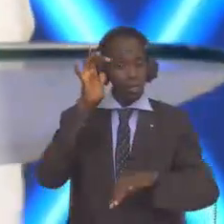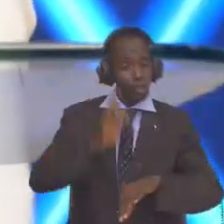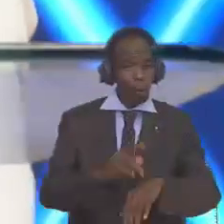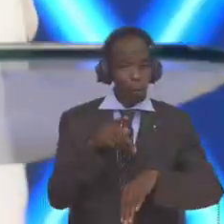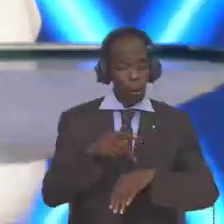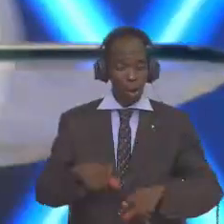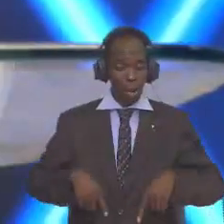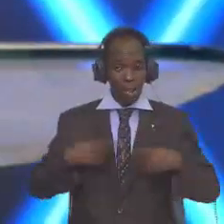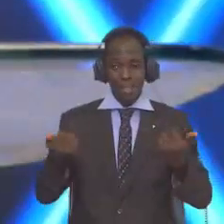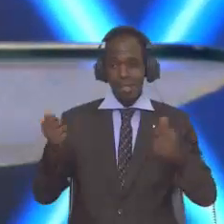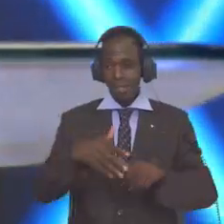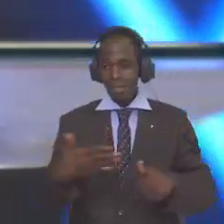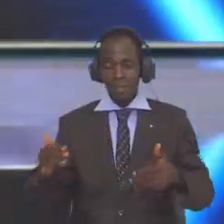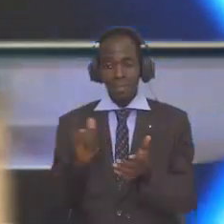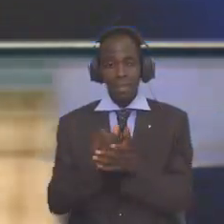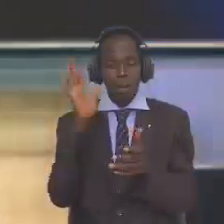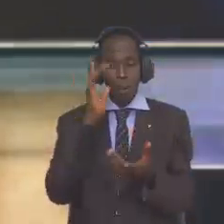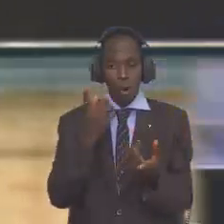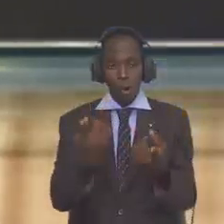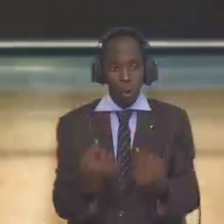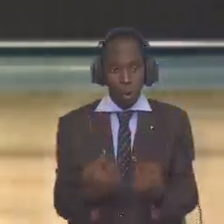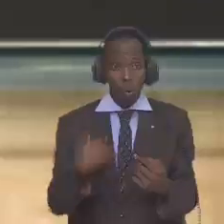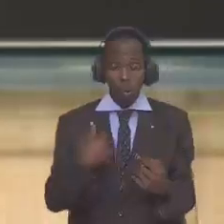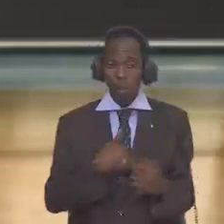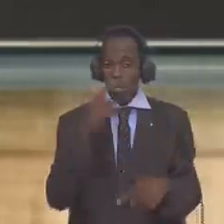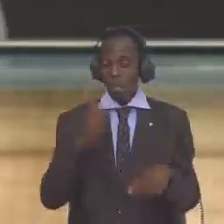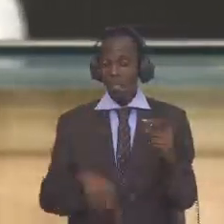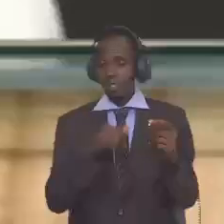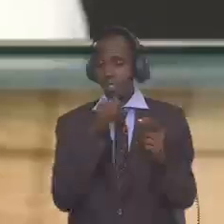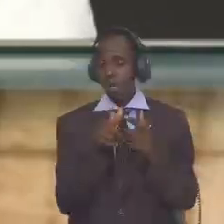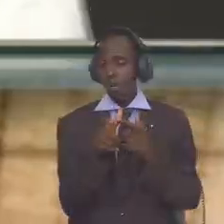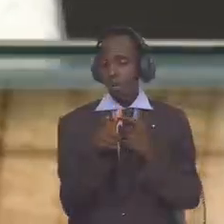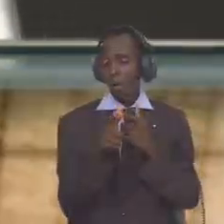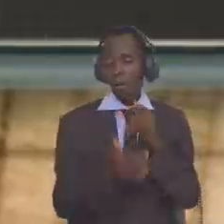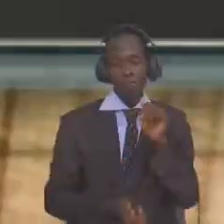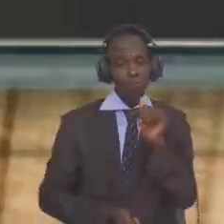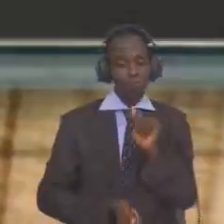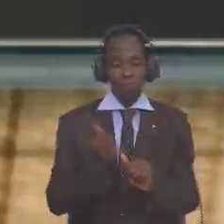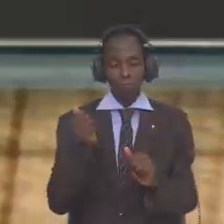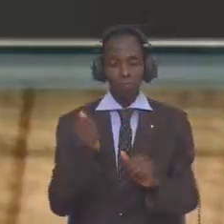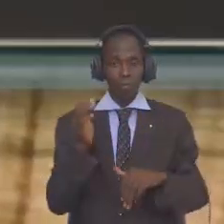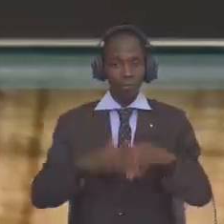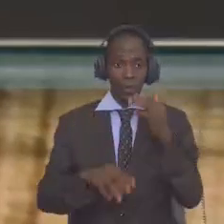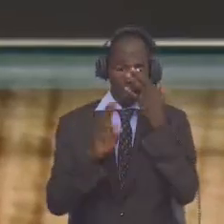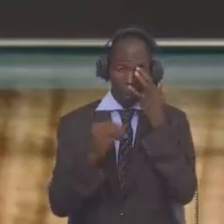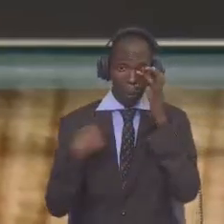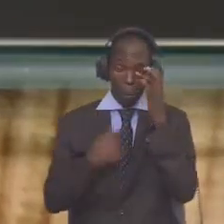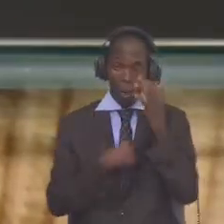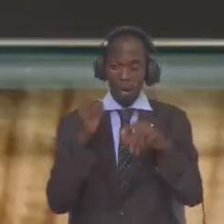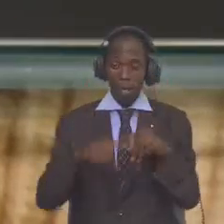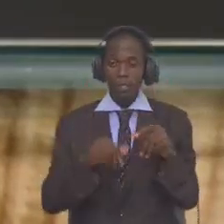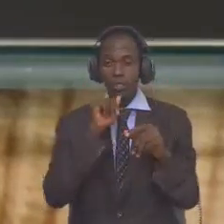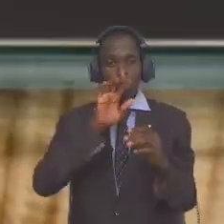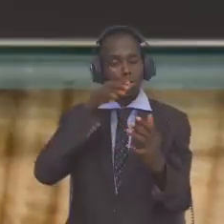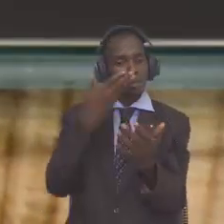anything that will come in, we cannot run as fast as he's running. We cannot get to the peak of the mountain that